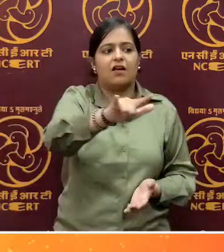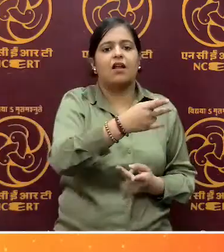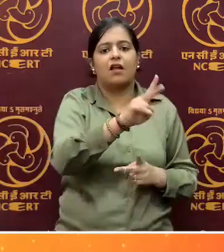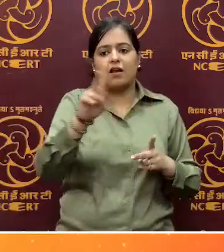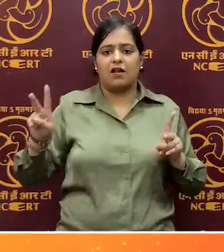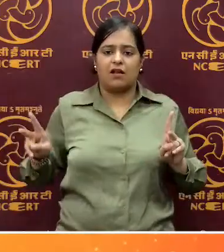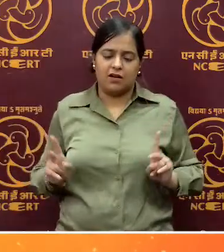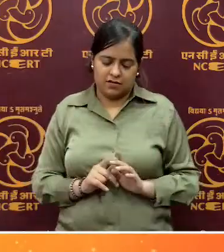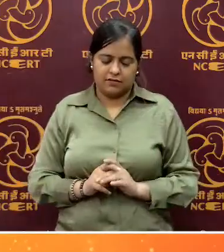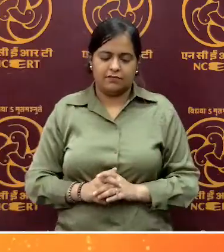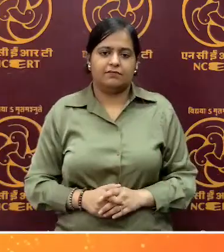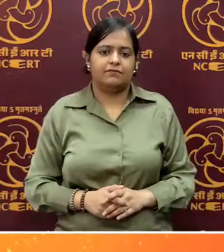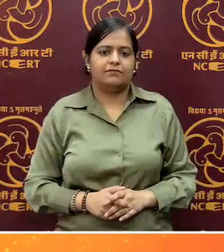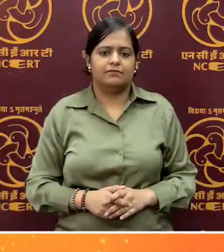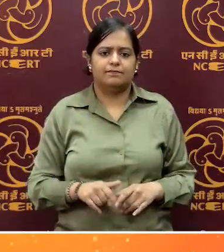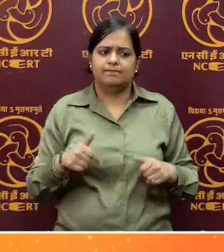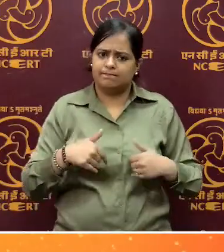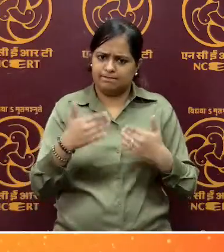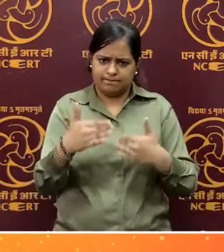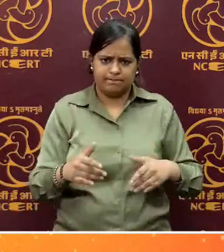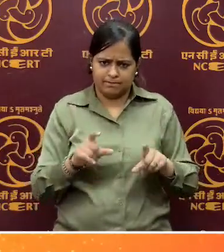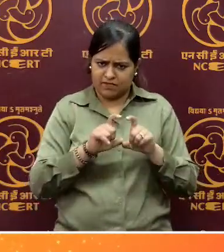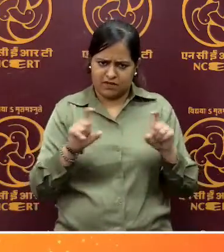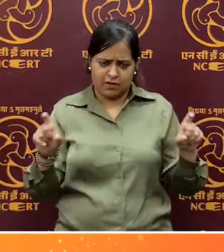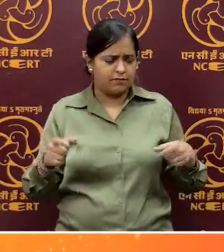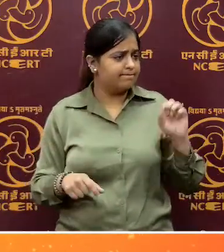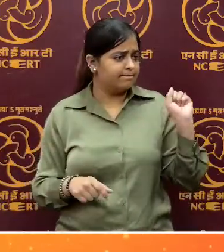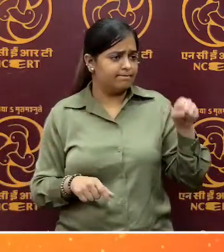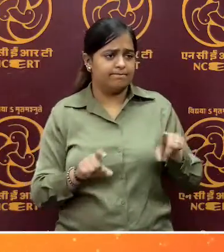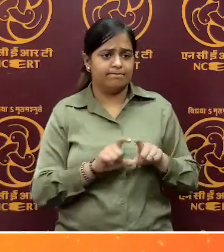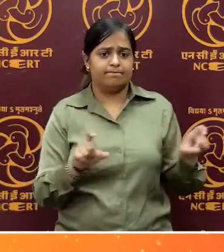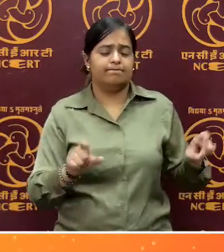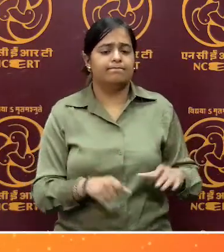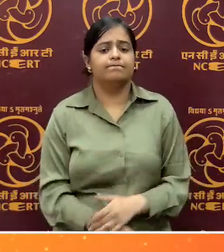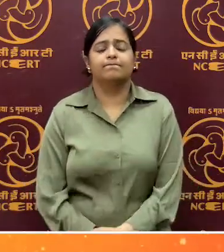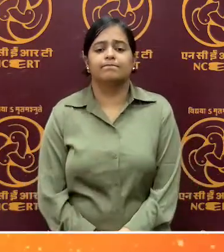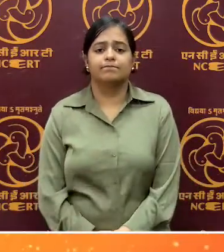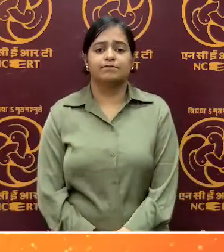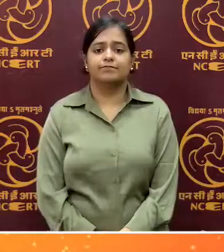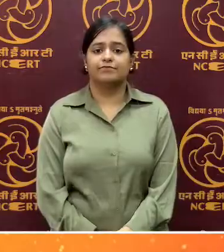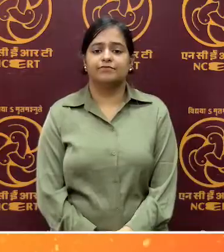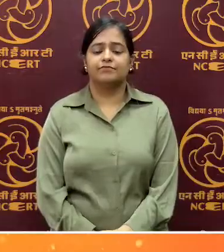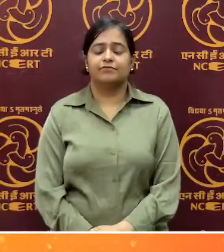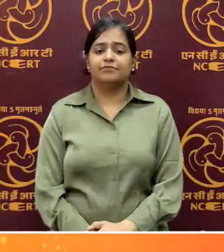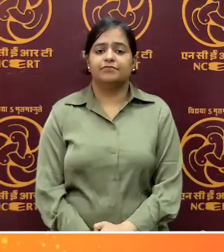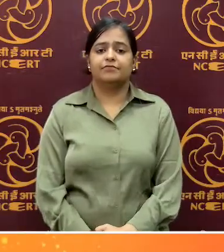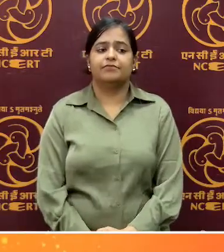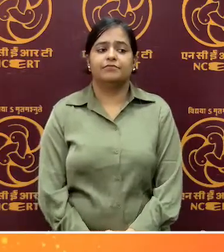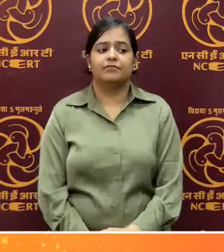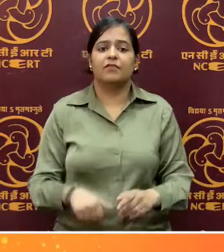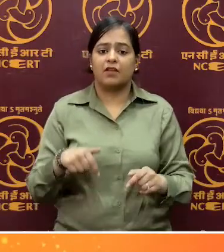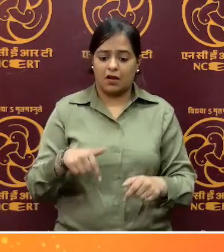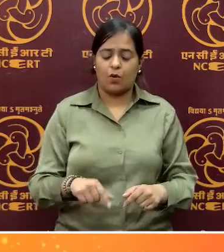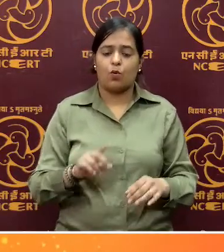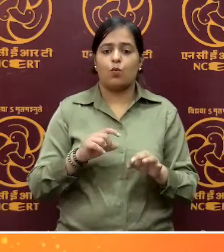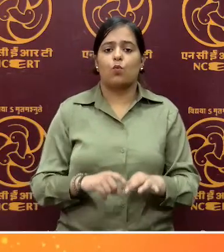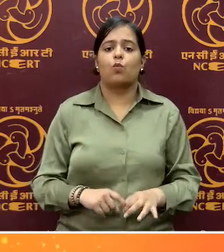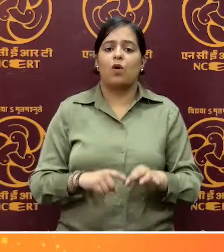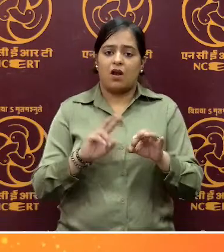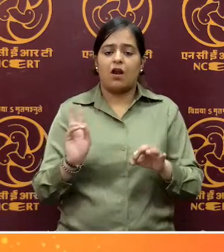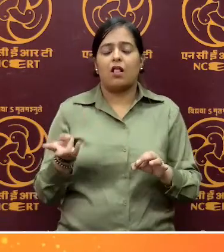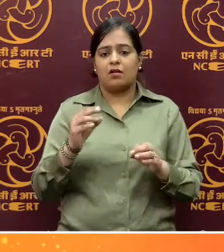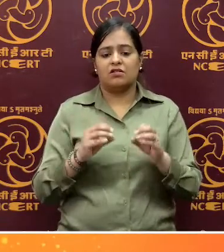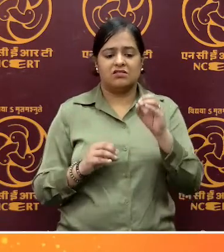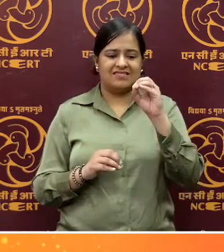plane. Is that definition clear? Yes. Now we have another quantity that is known as